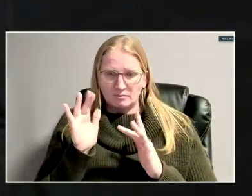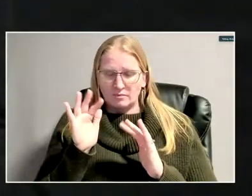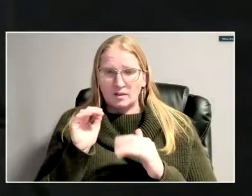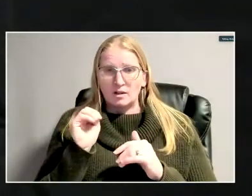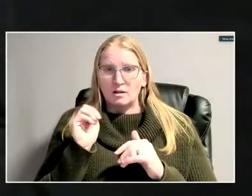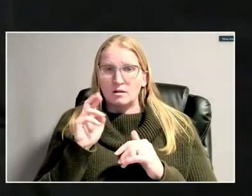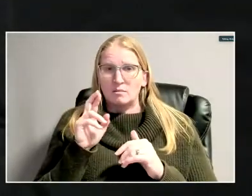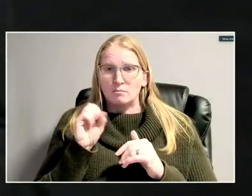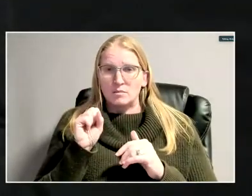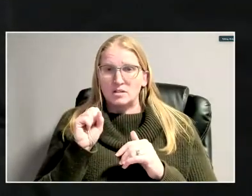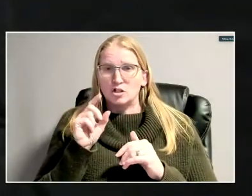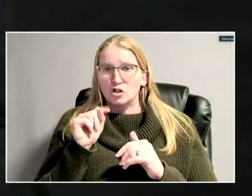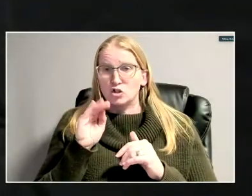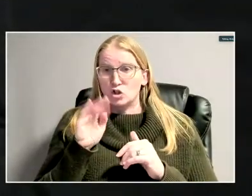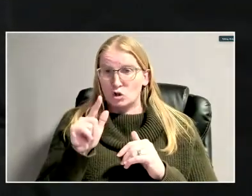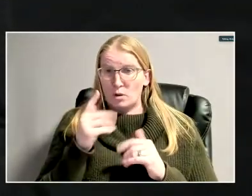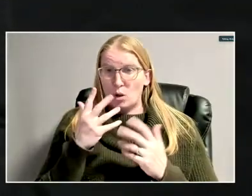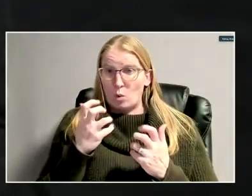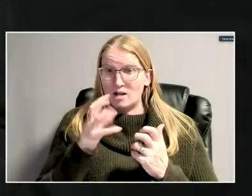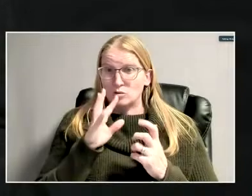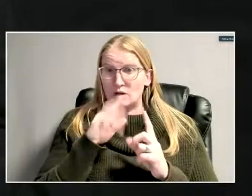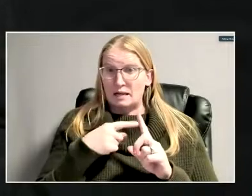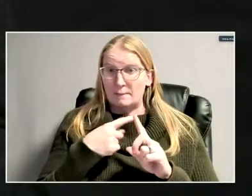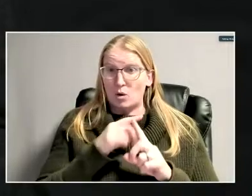to speak further to that